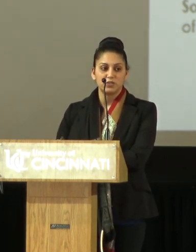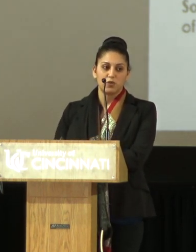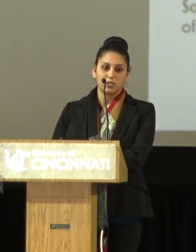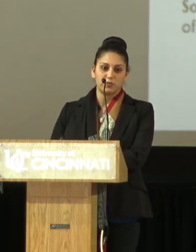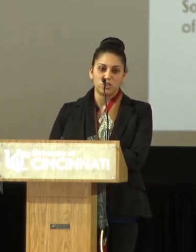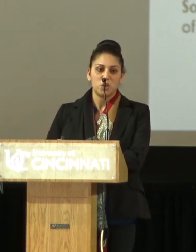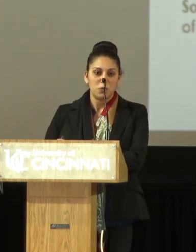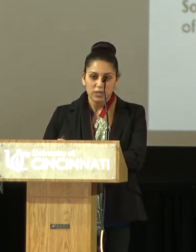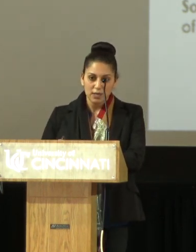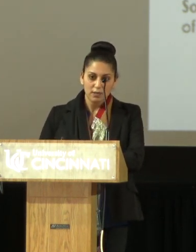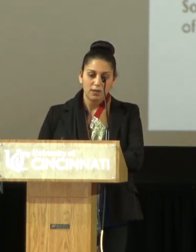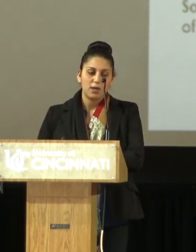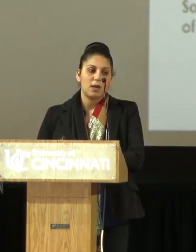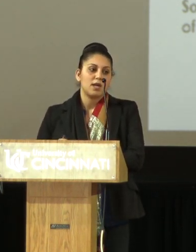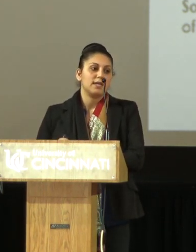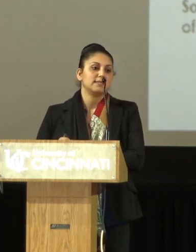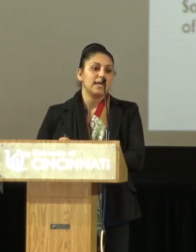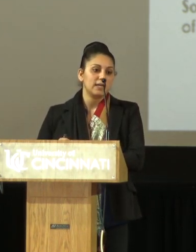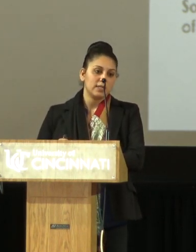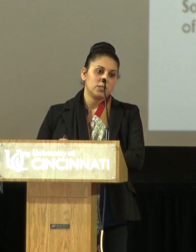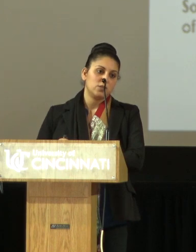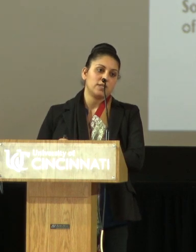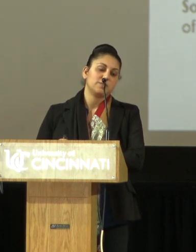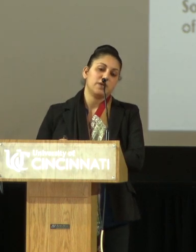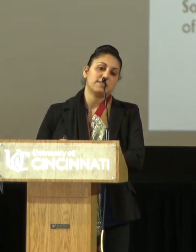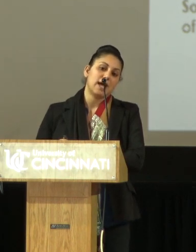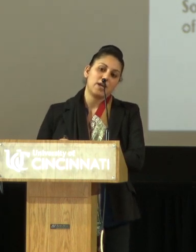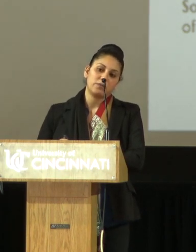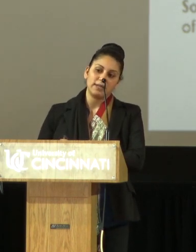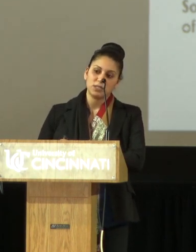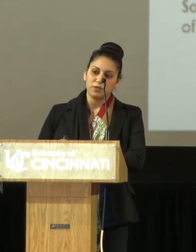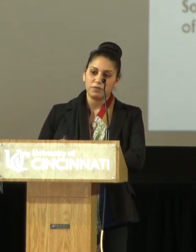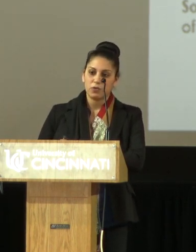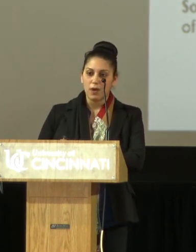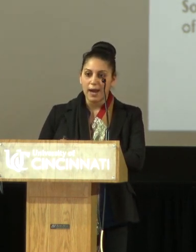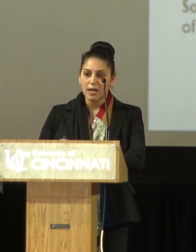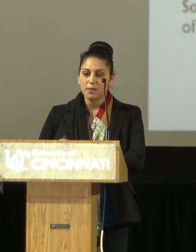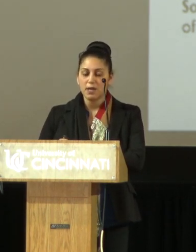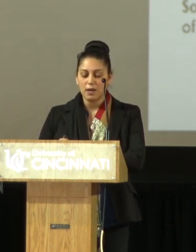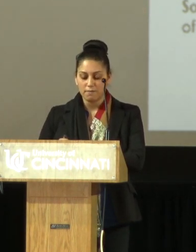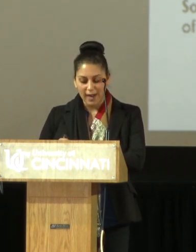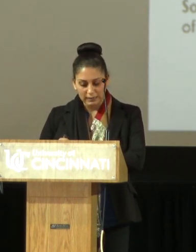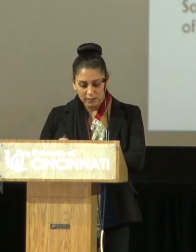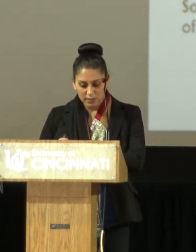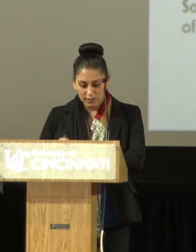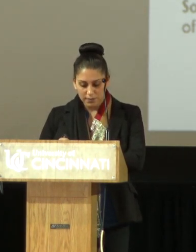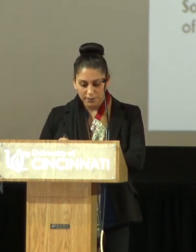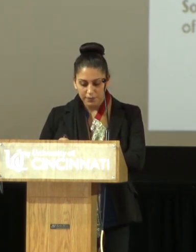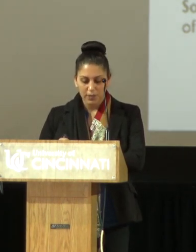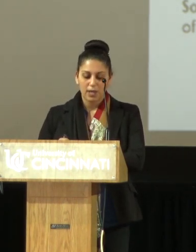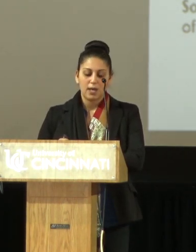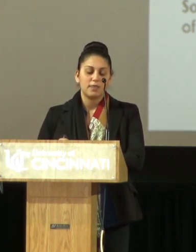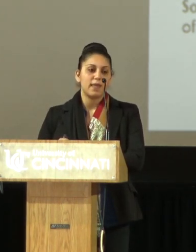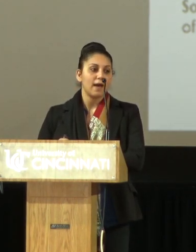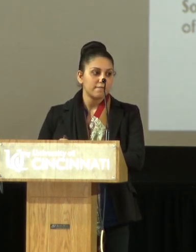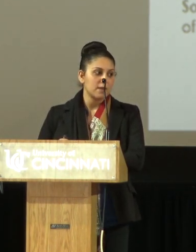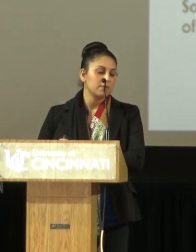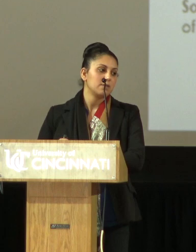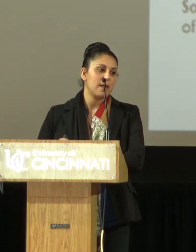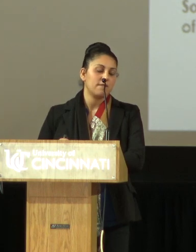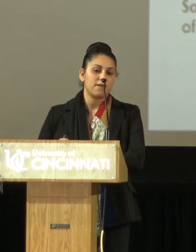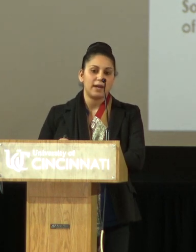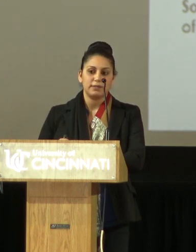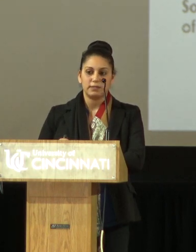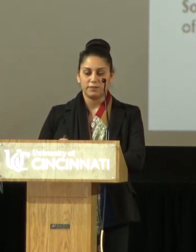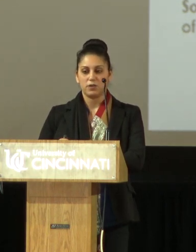a resource-rich community, is likely to experience higher rates of crime and violence. That